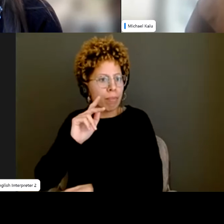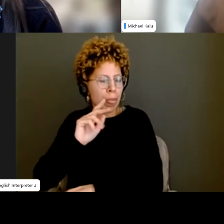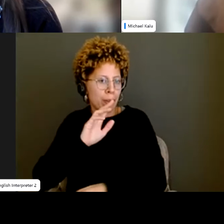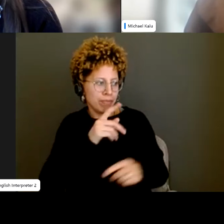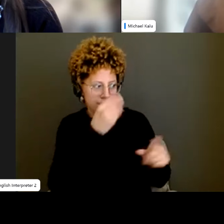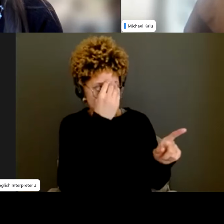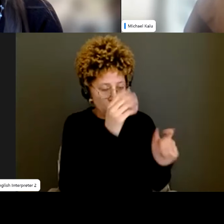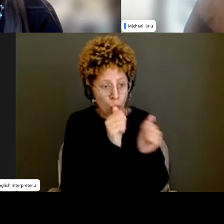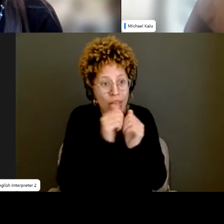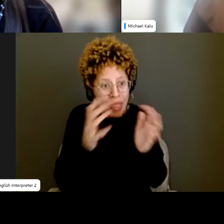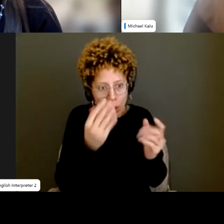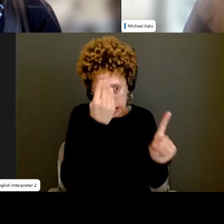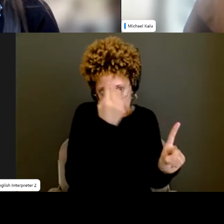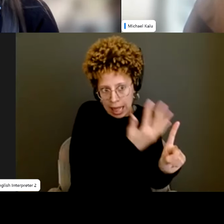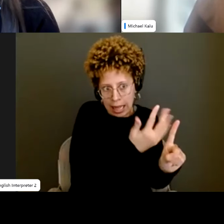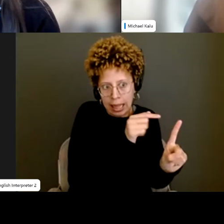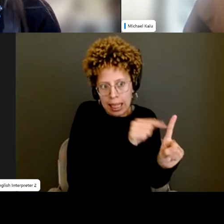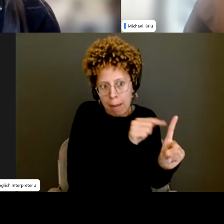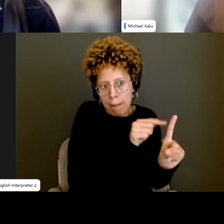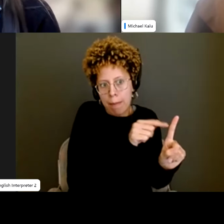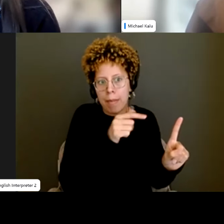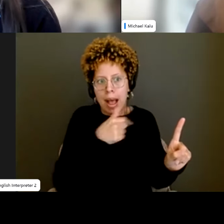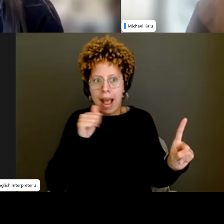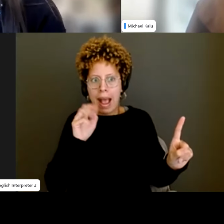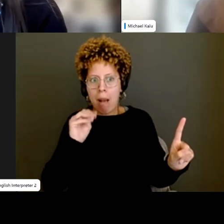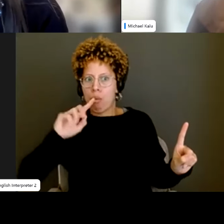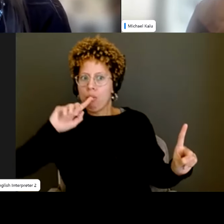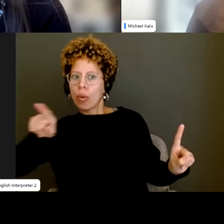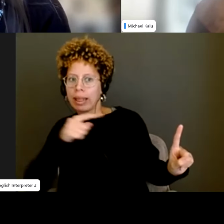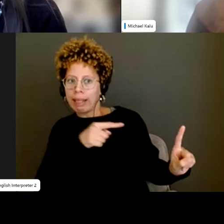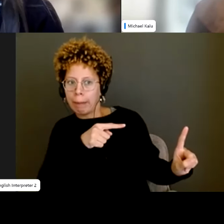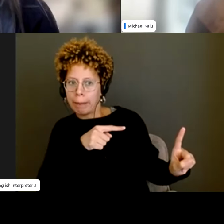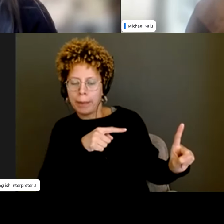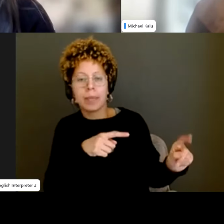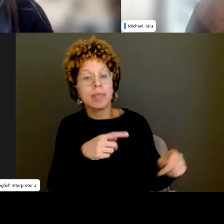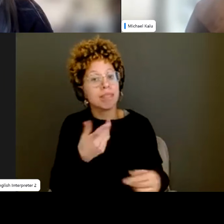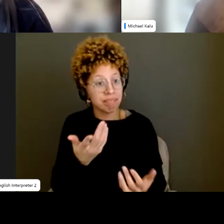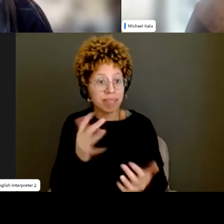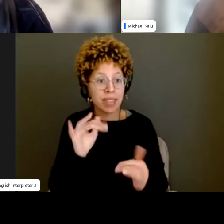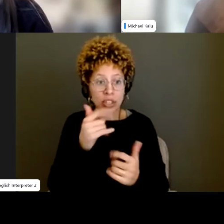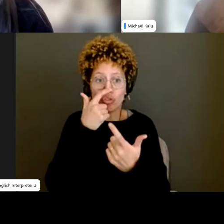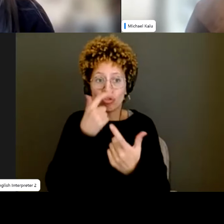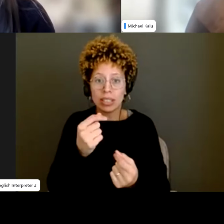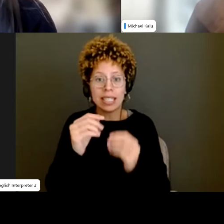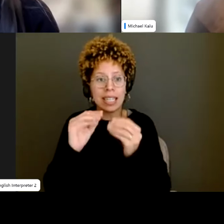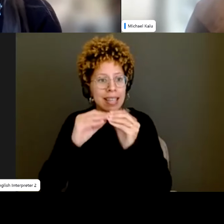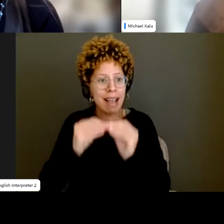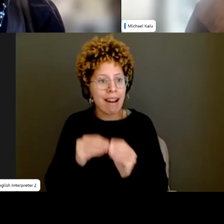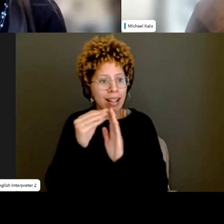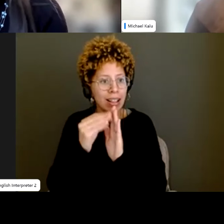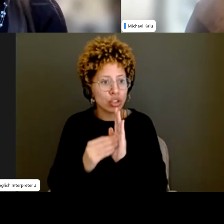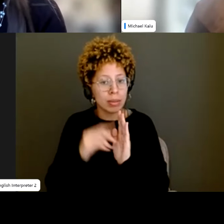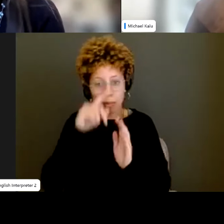person. Yeah, thanks, Mike. That's a really good point in terms of data collection and Kim's question too, because we don't have